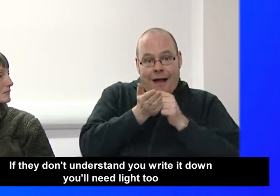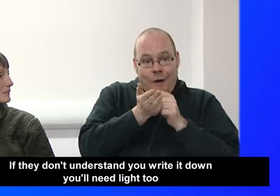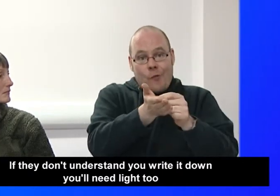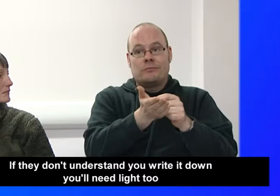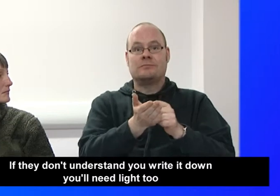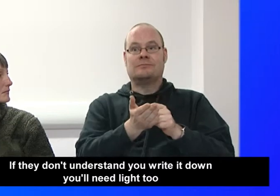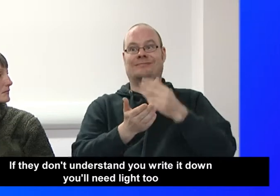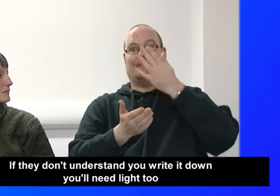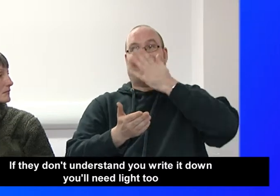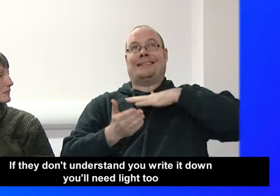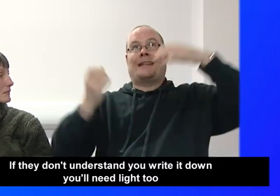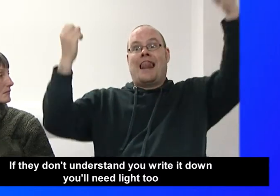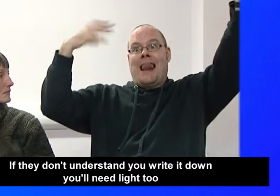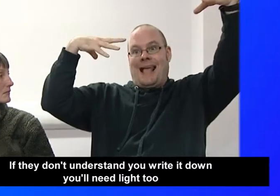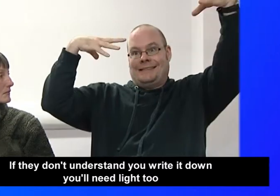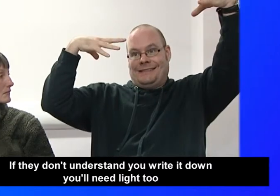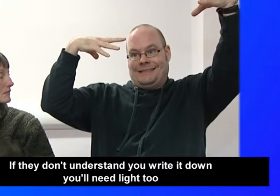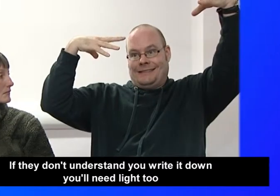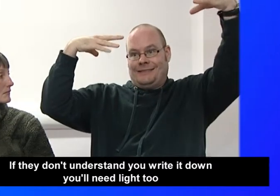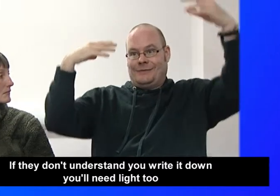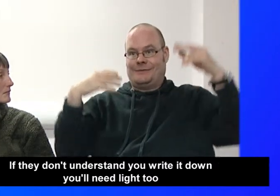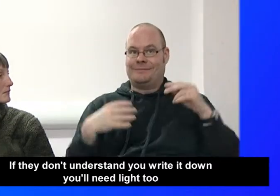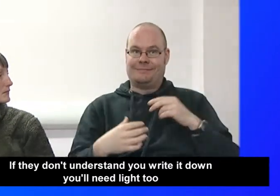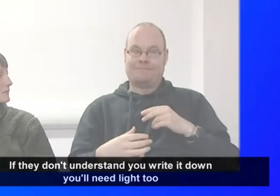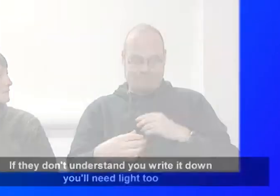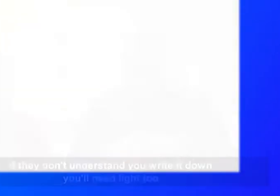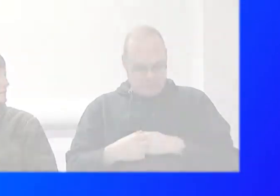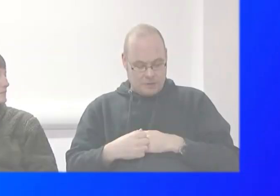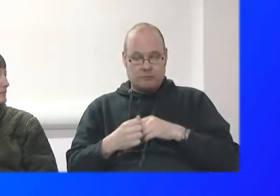it down. You'll need light too.